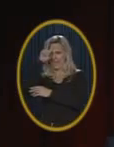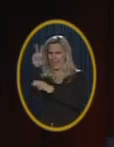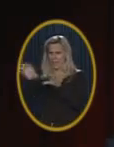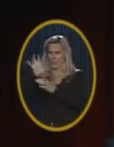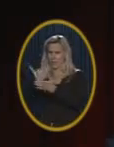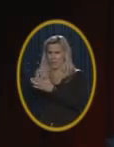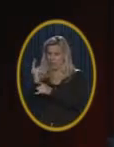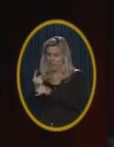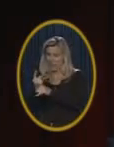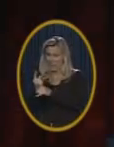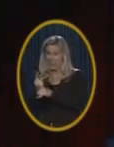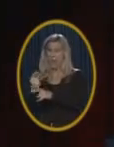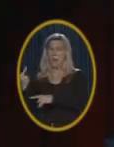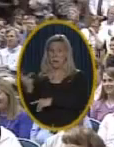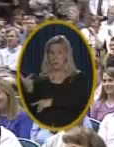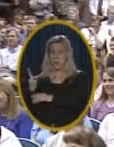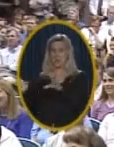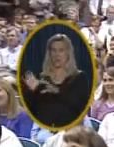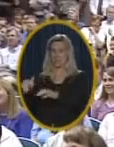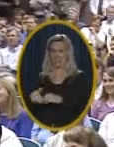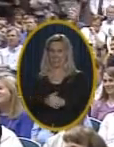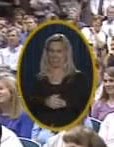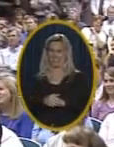right? And we did it.